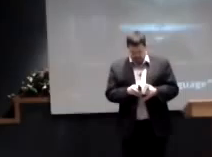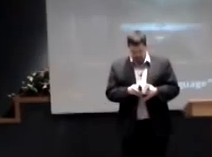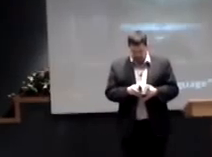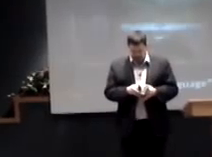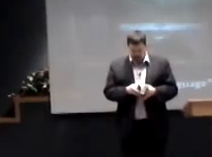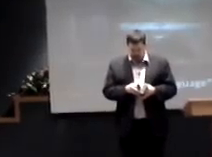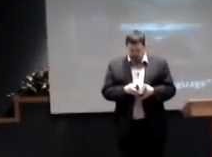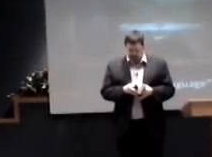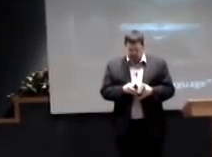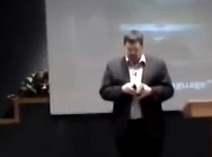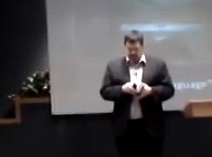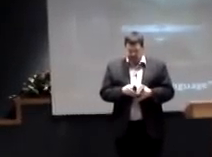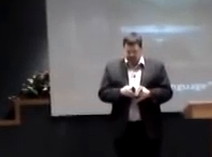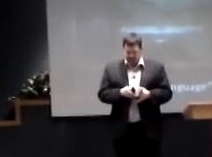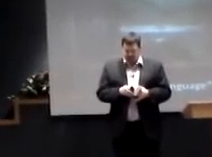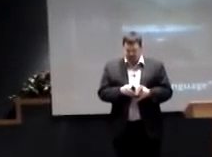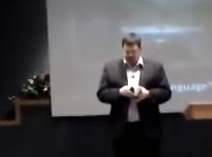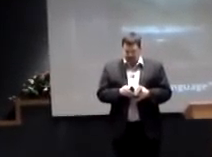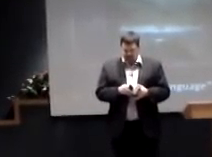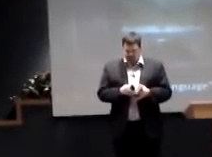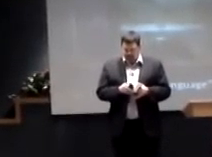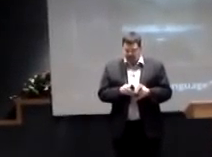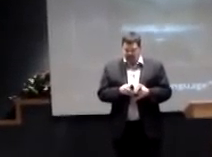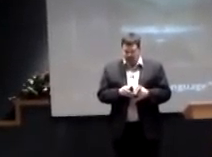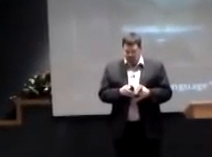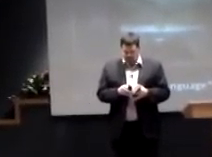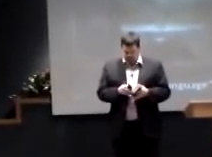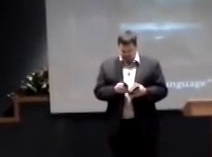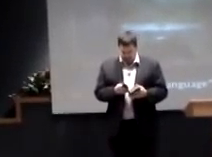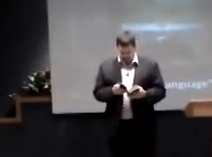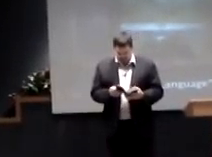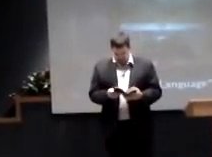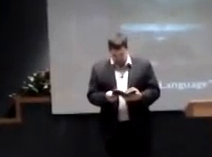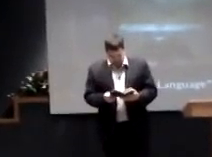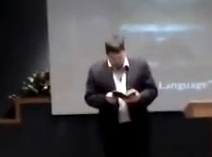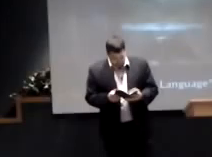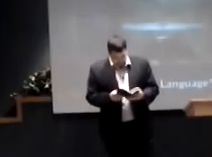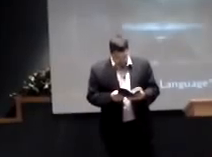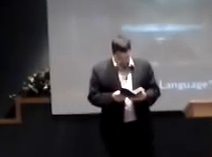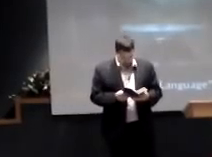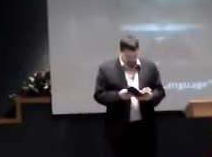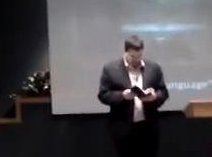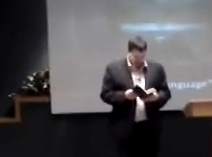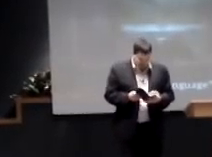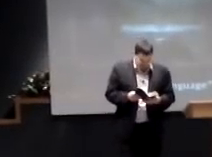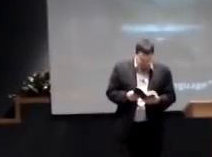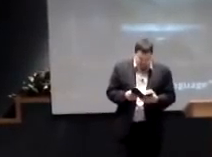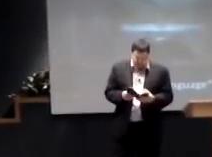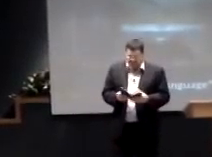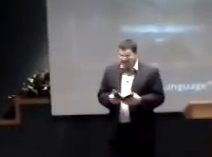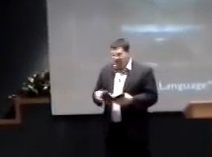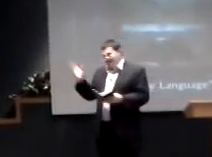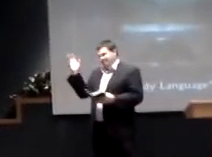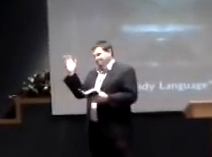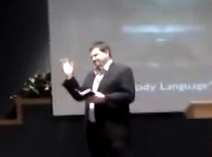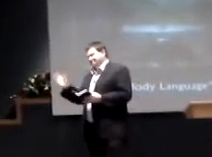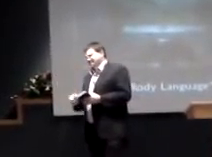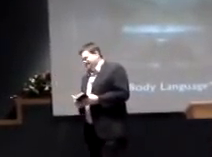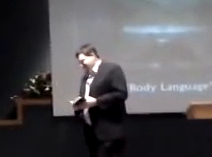hear. But you are saved. It is in your Son's name that we pray. Amen. All